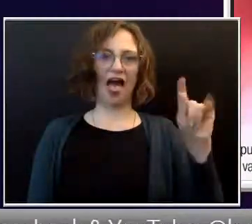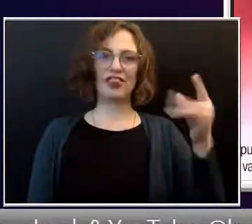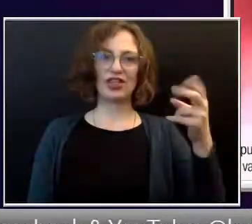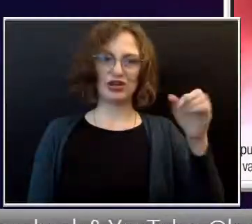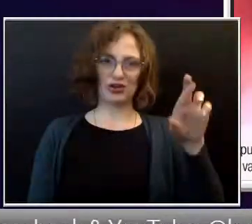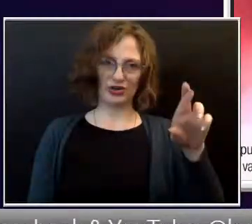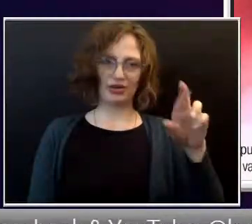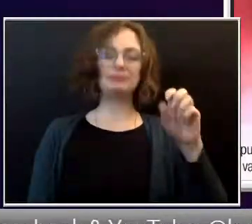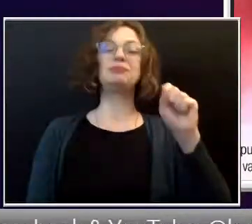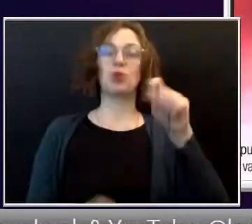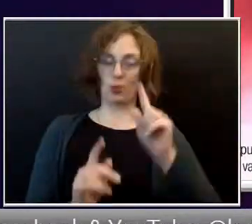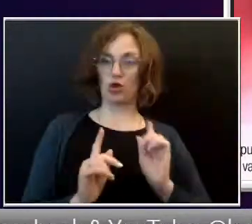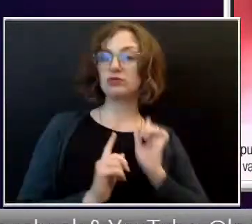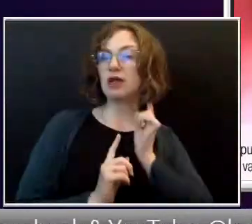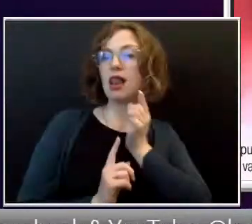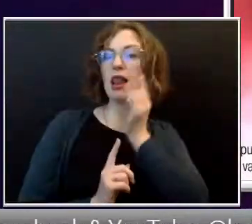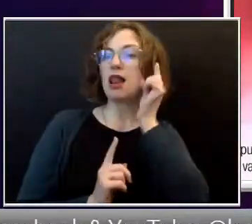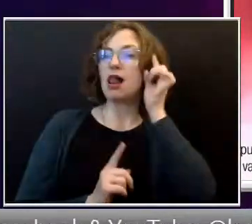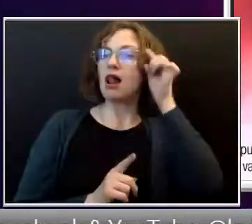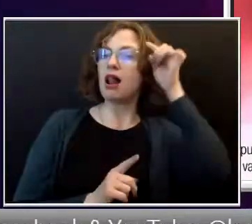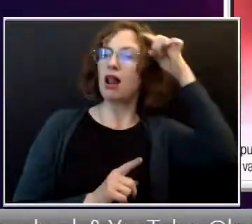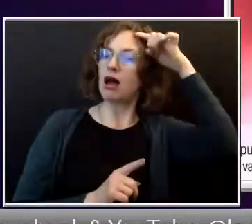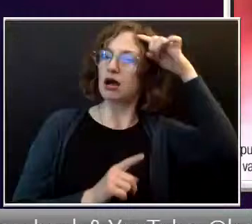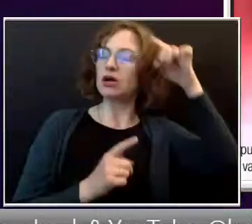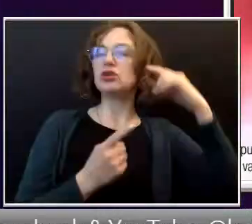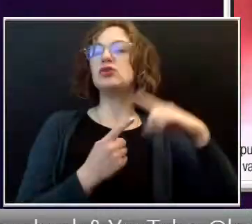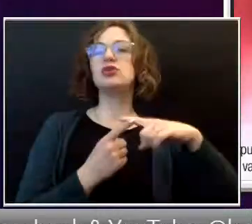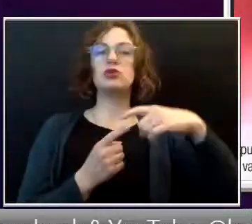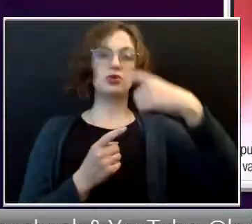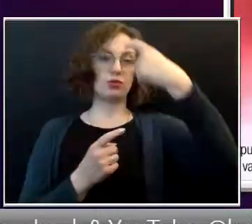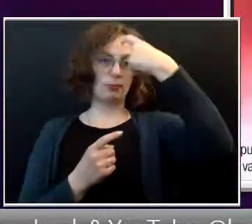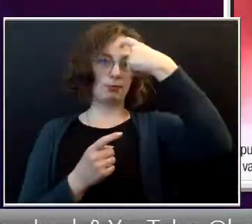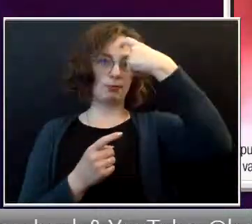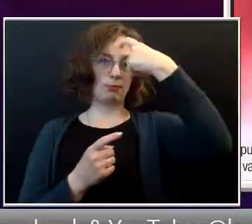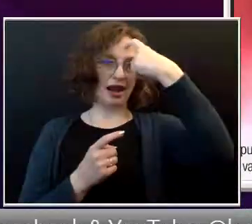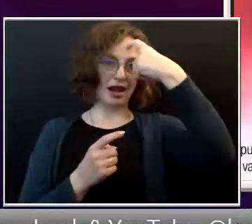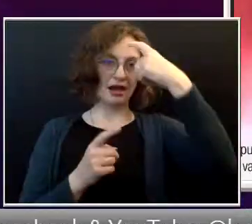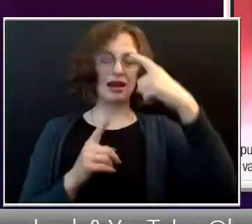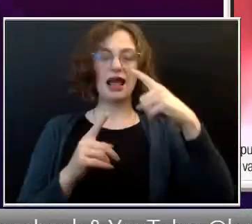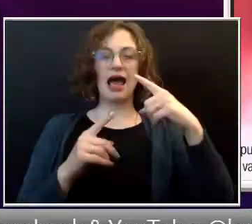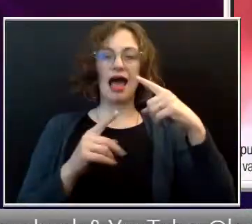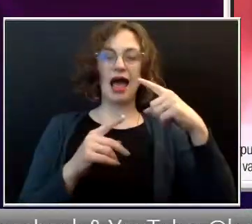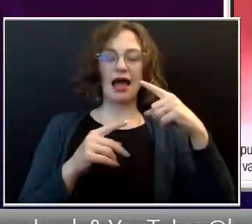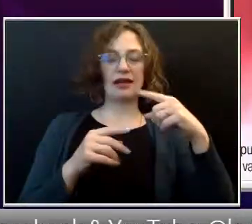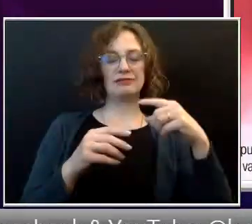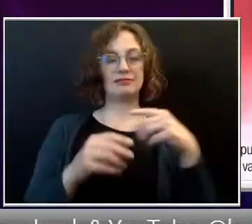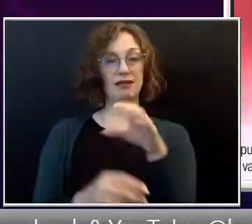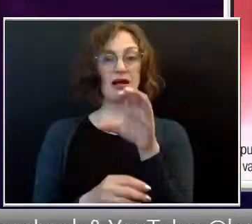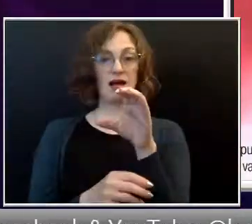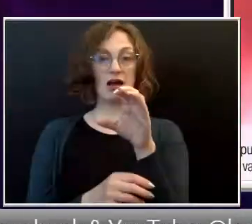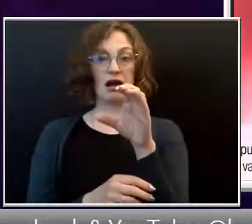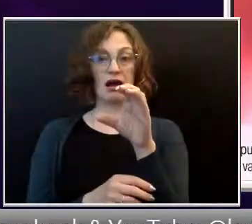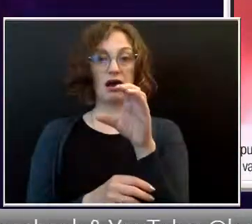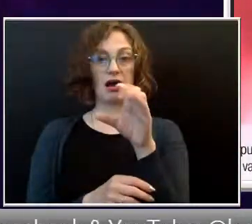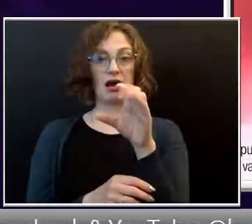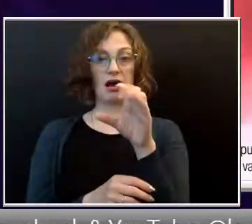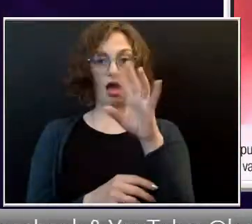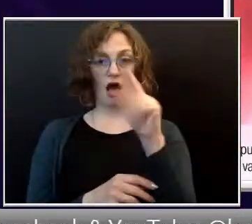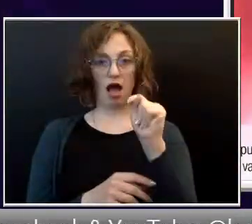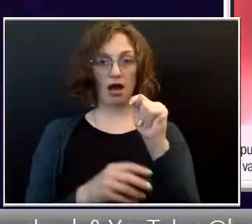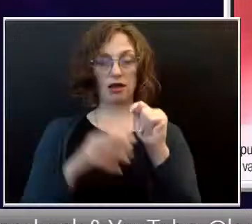brain, and we get it to the face of the clot, essentially cork it in there, and outside of his body, it's connected to